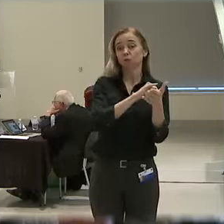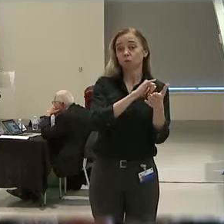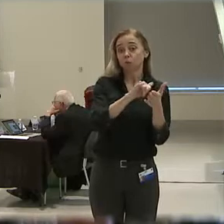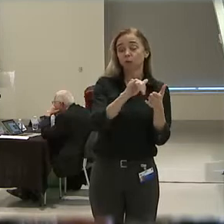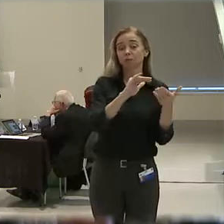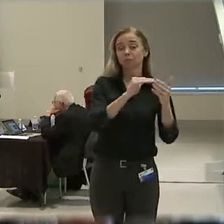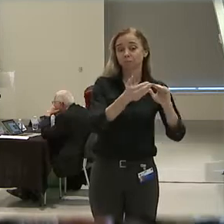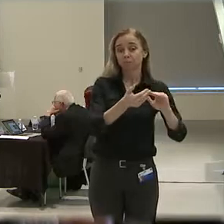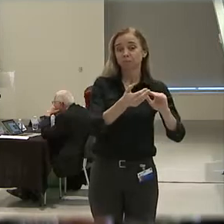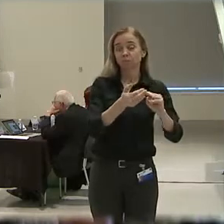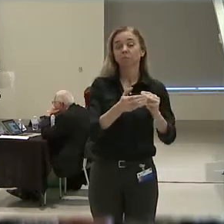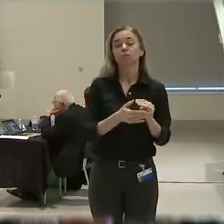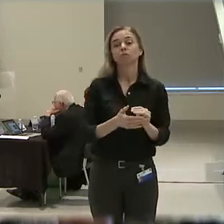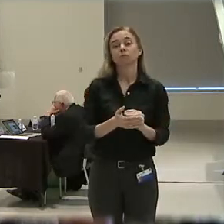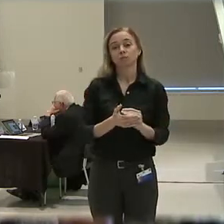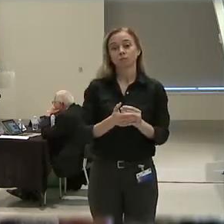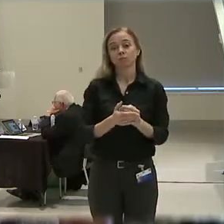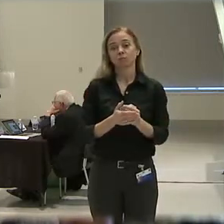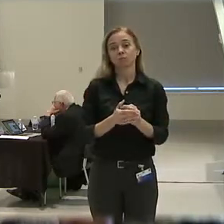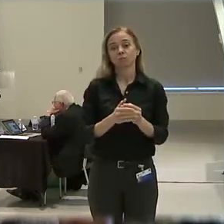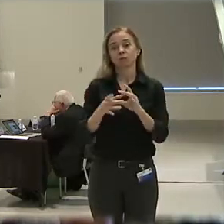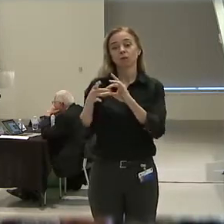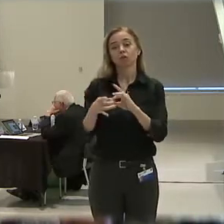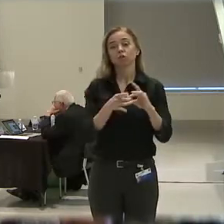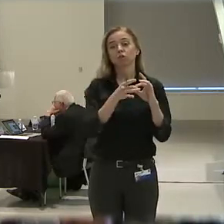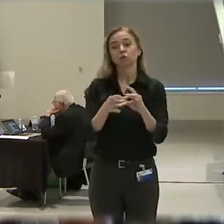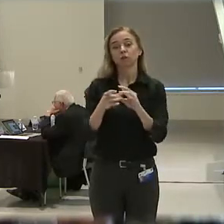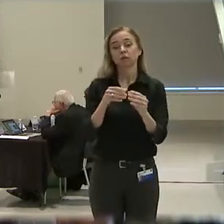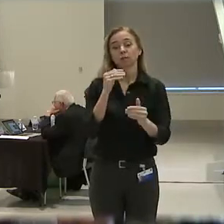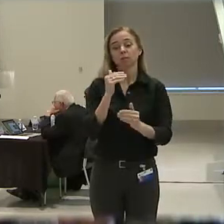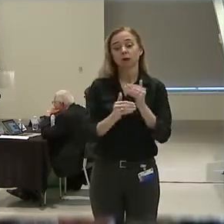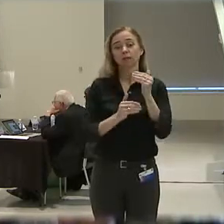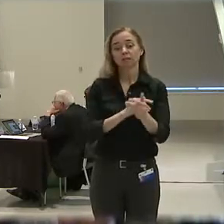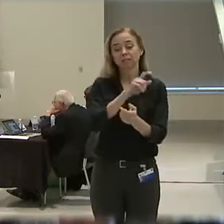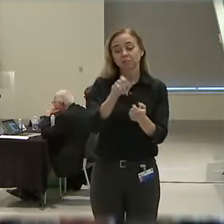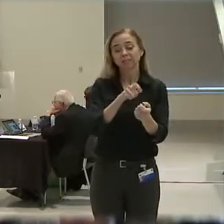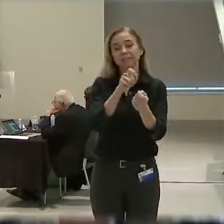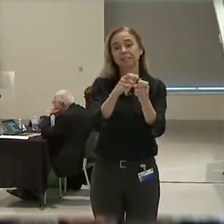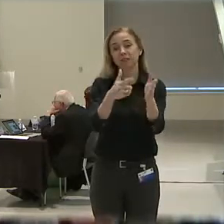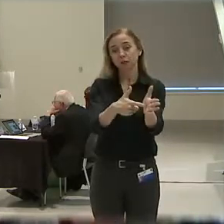the court order setting forth the joint remedial process will specifically